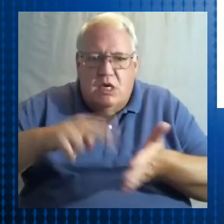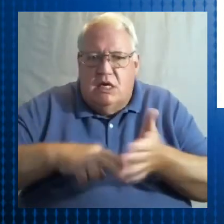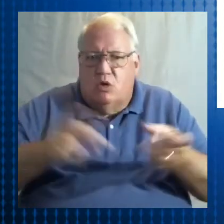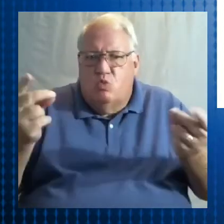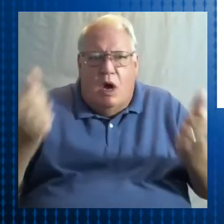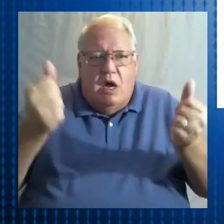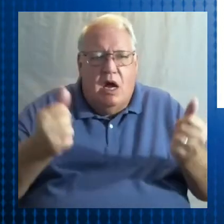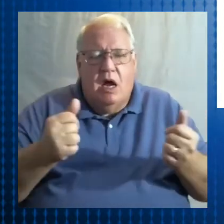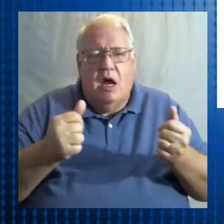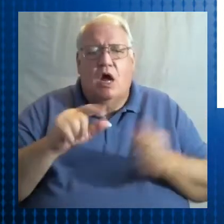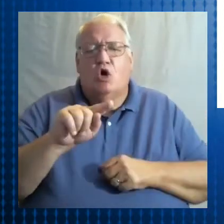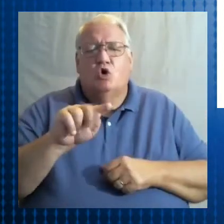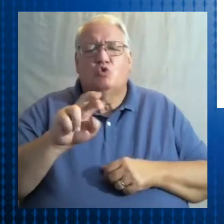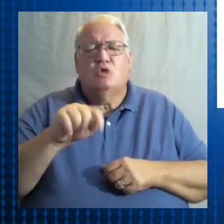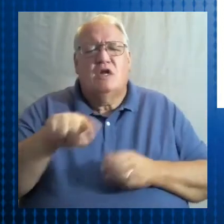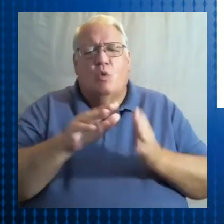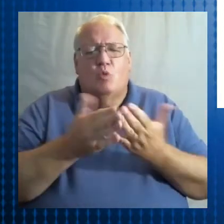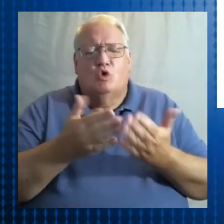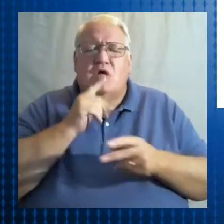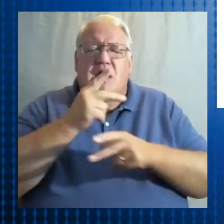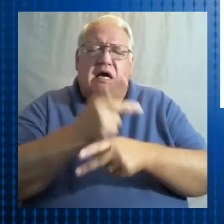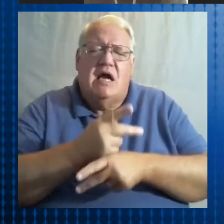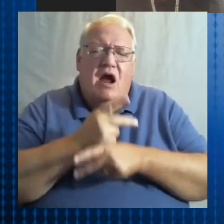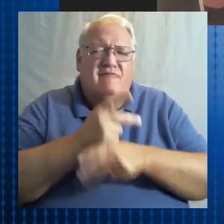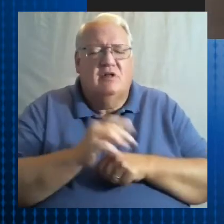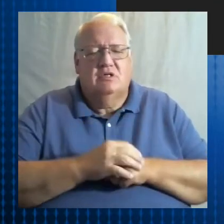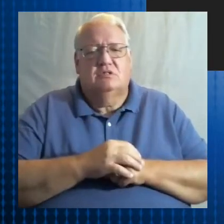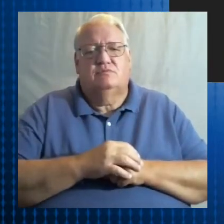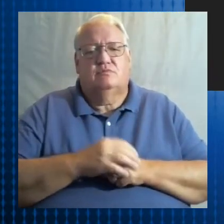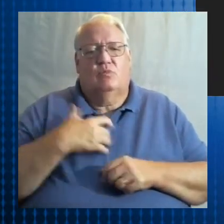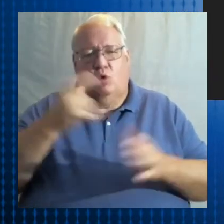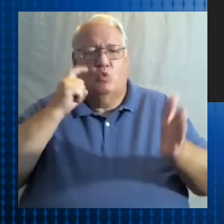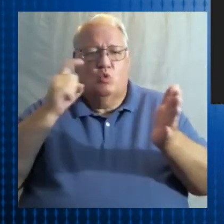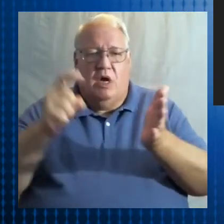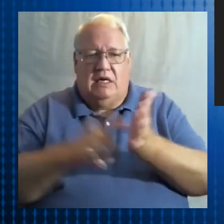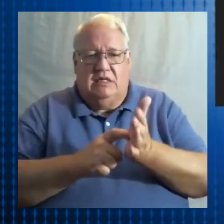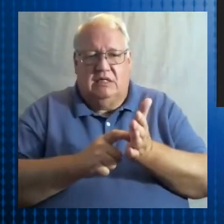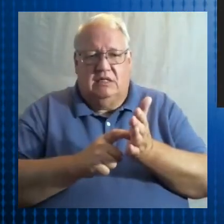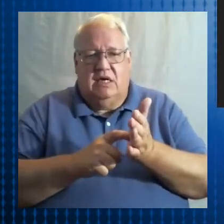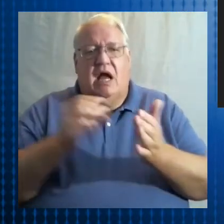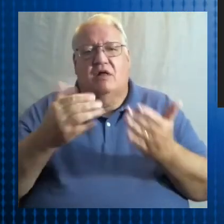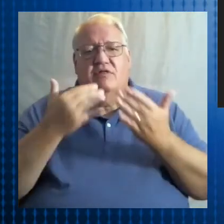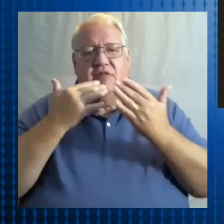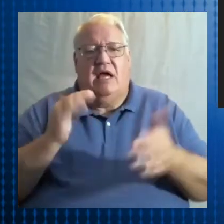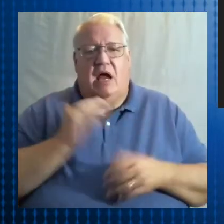the books with such care. Please join me in recognizing and thanking